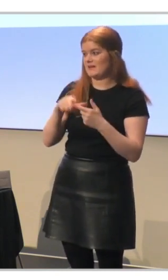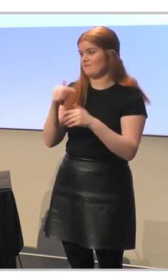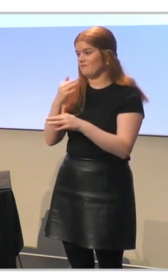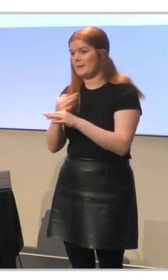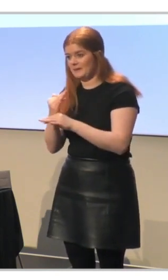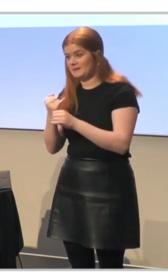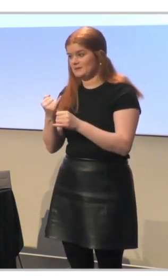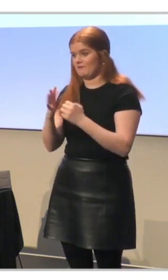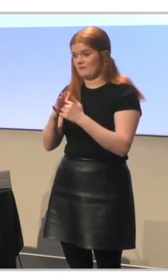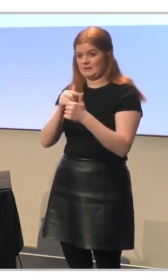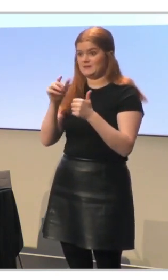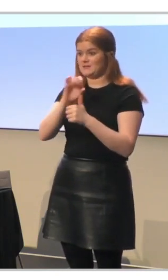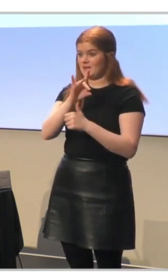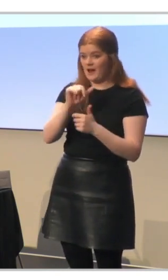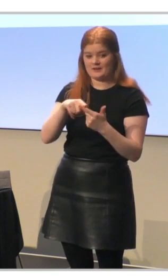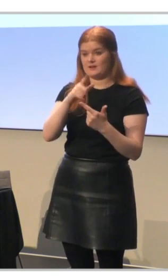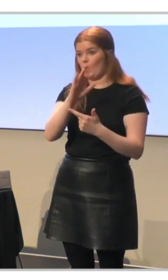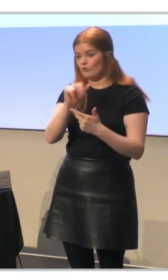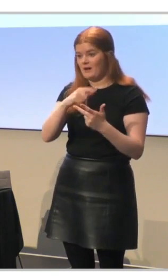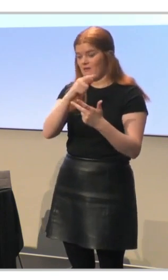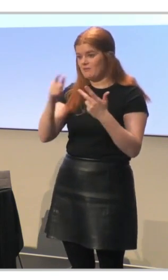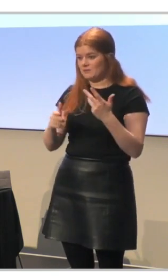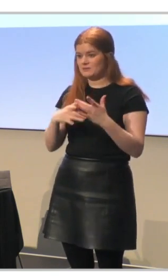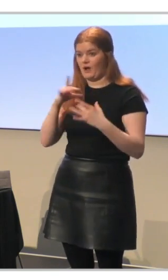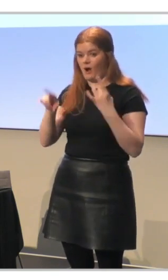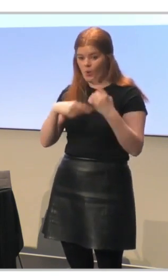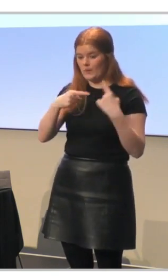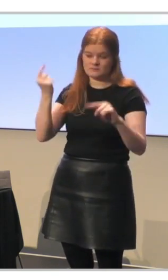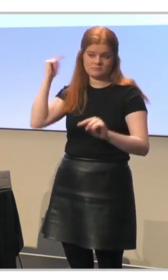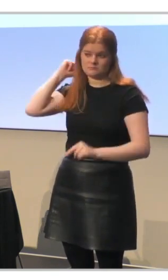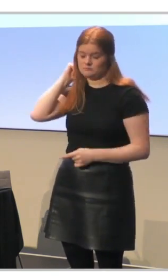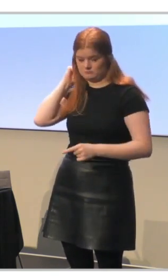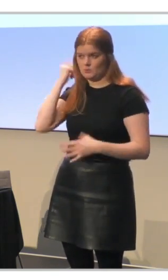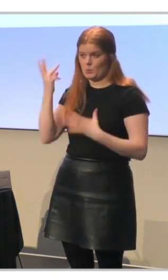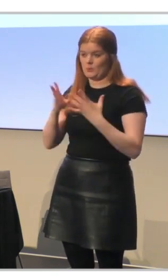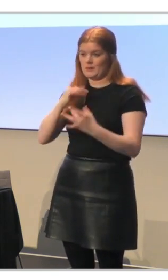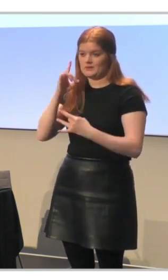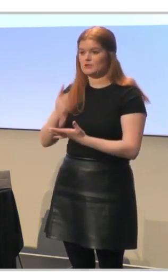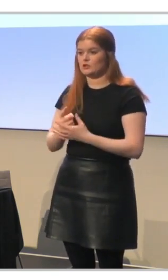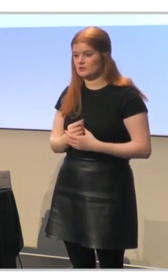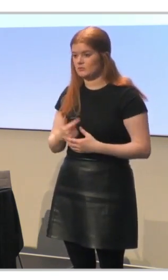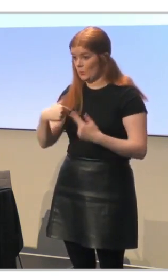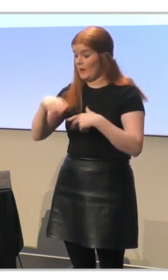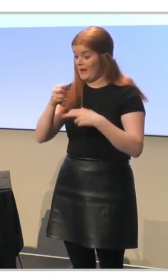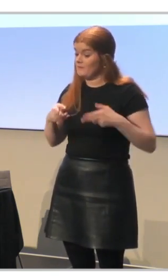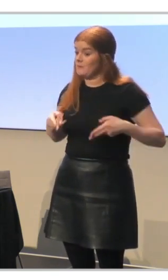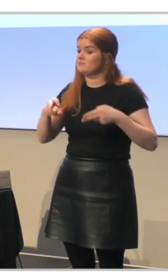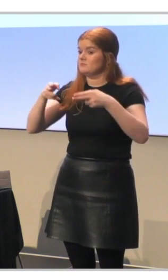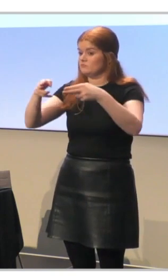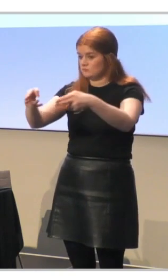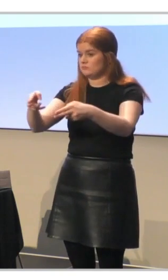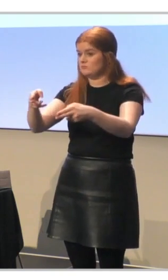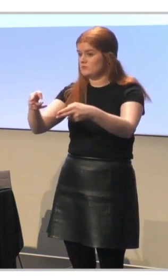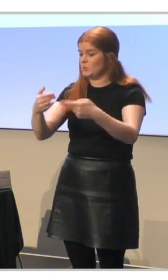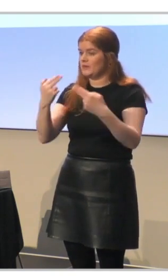the O'Mahonys, Skye and Laura being very much on our minds. We have a road to travel and require the